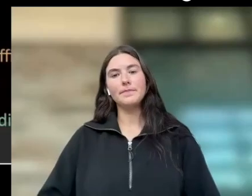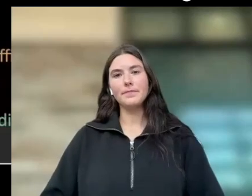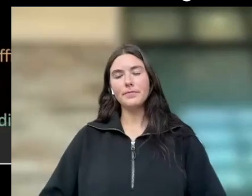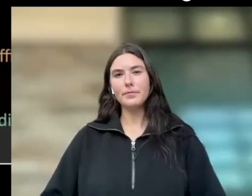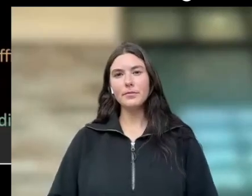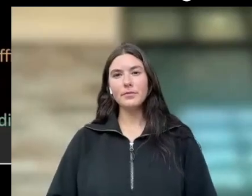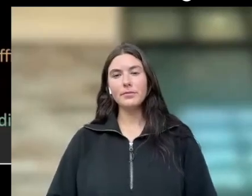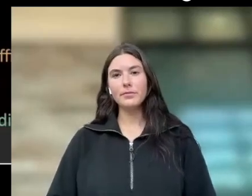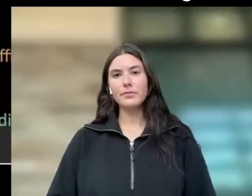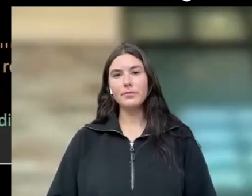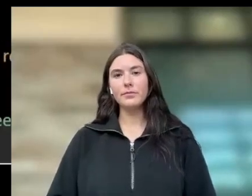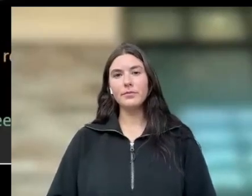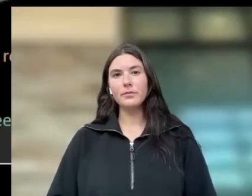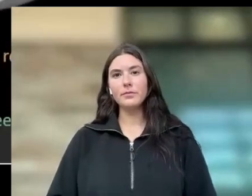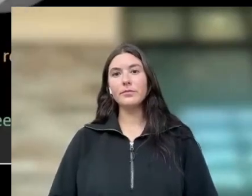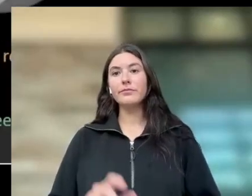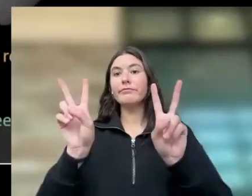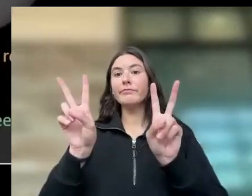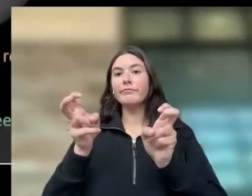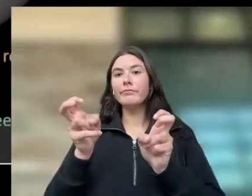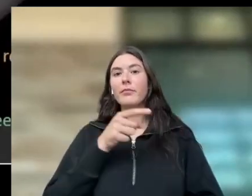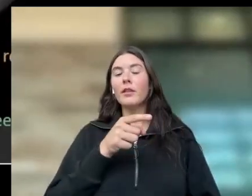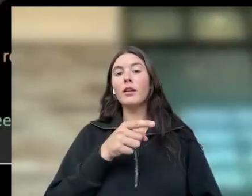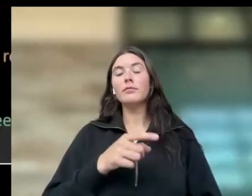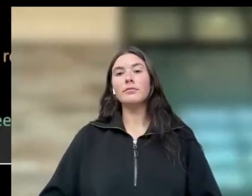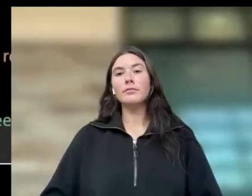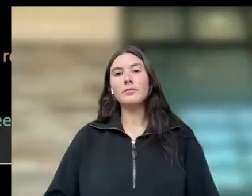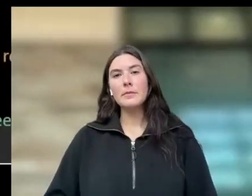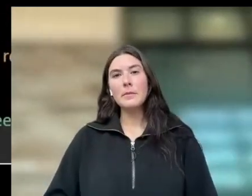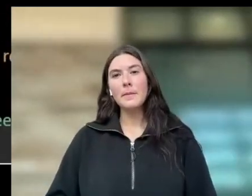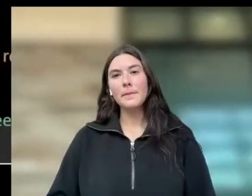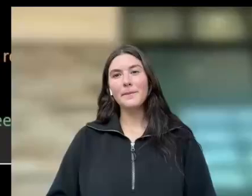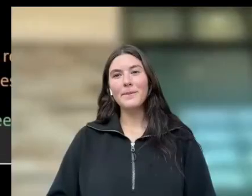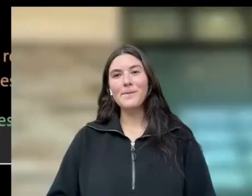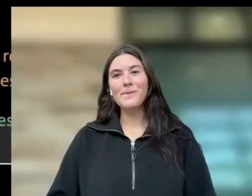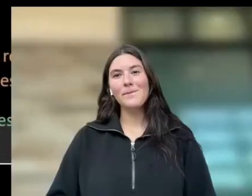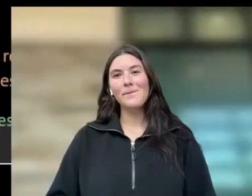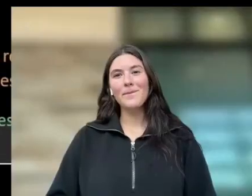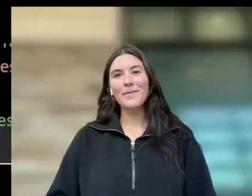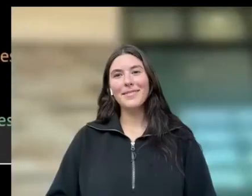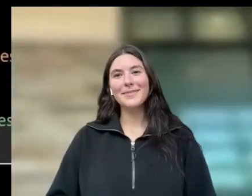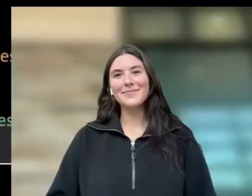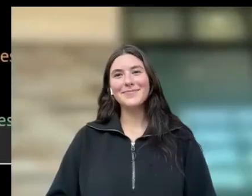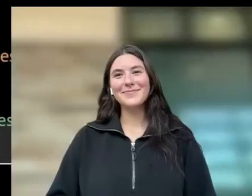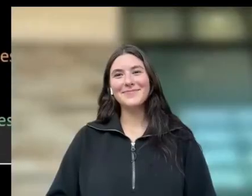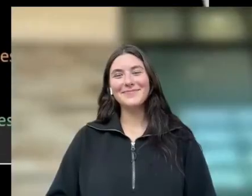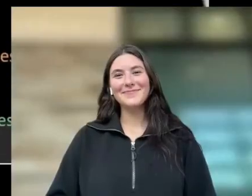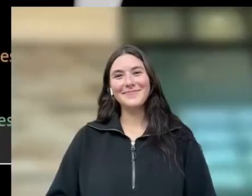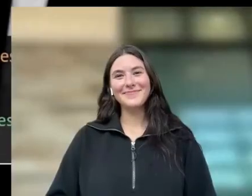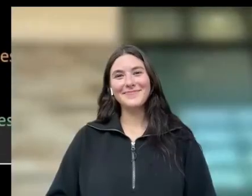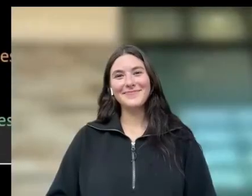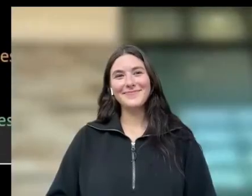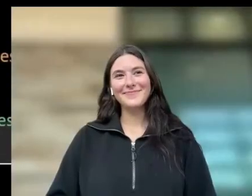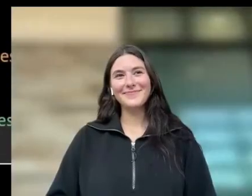artificial components called prostheses. An artificial hip prosthesis consists of a cup called the acetabular